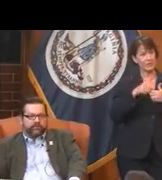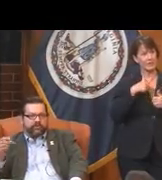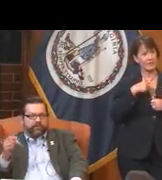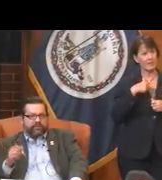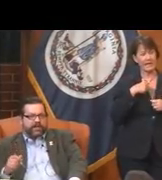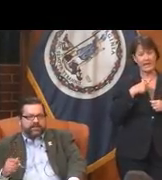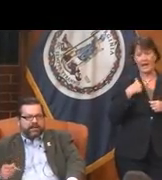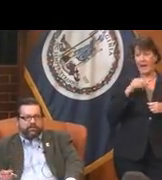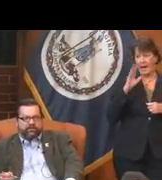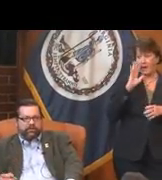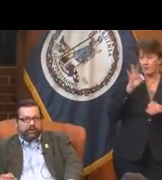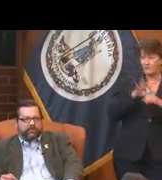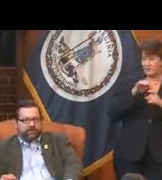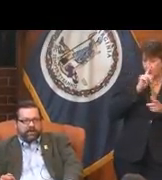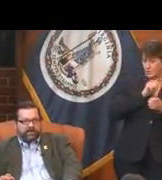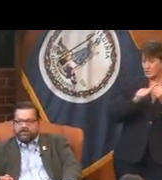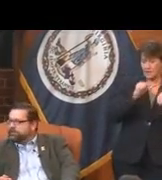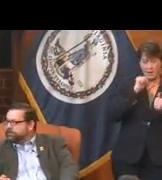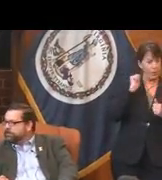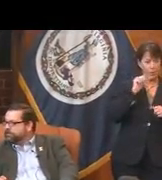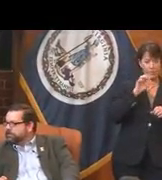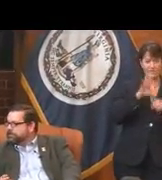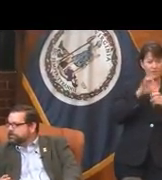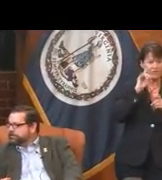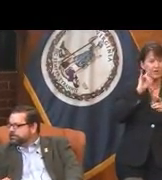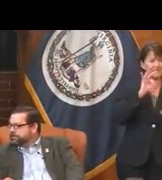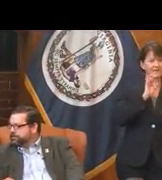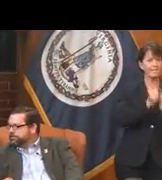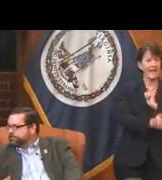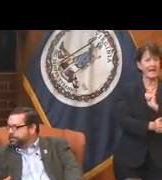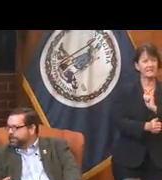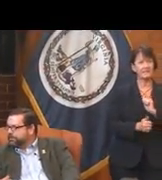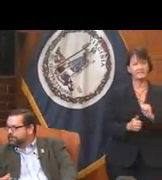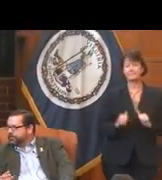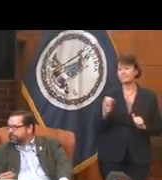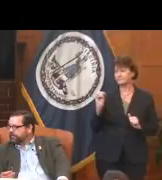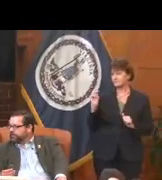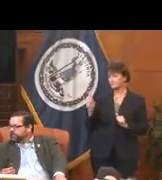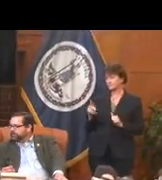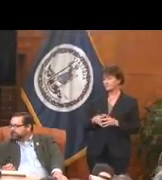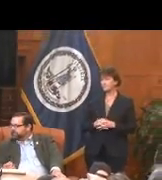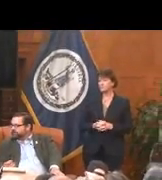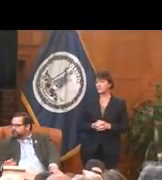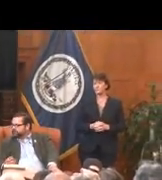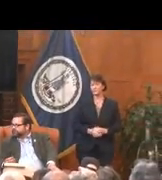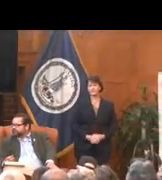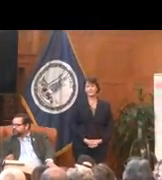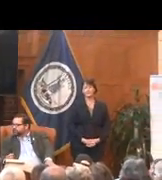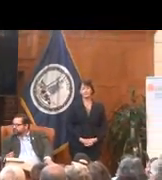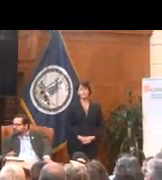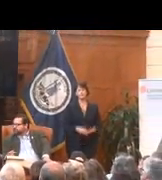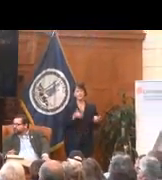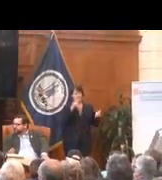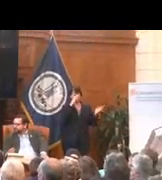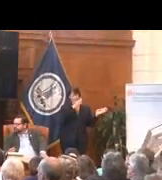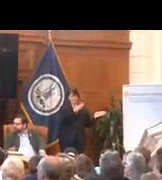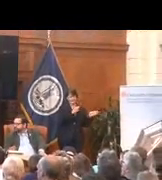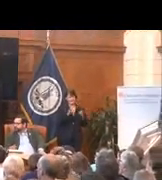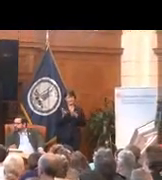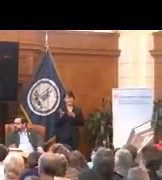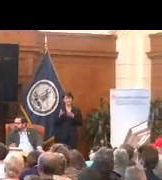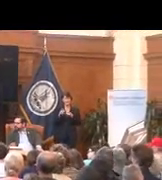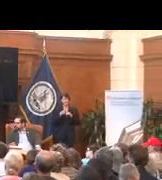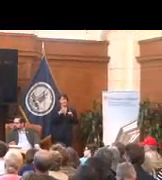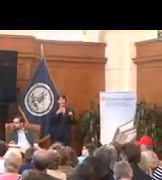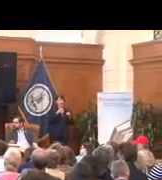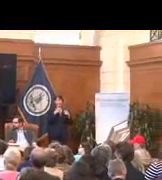not only vote for it if it has it, I won't vote for it if it does. Fair enough. We're going to shift gears here a little bit away from health care.